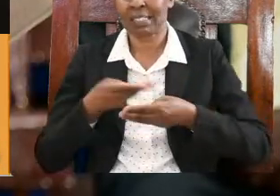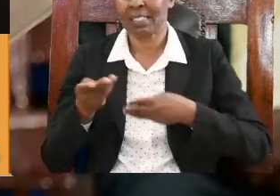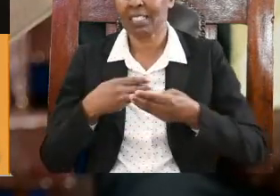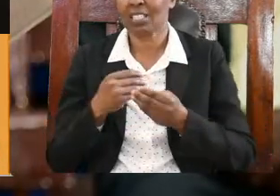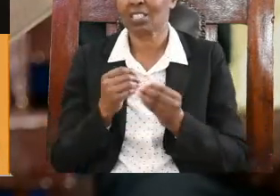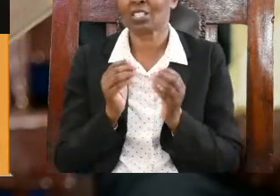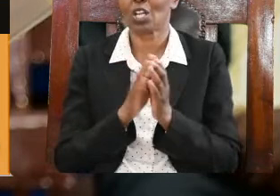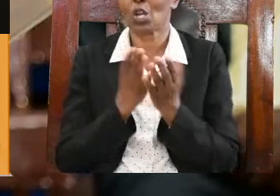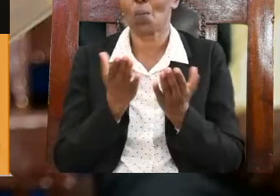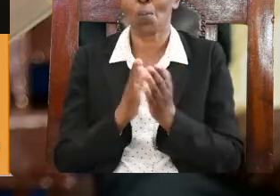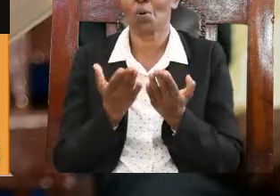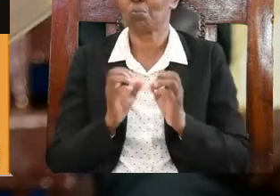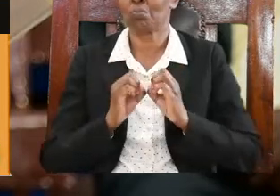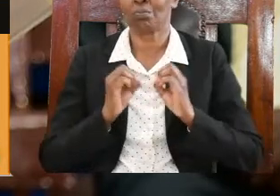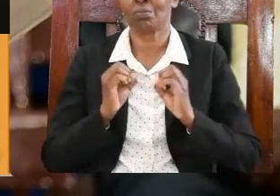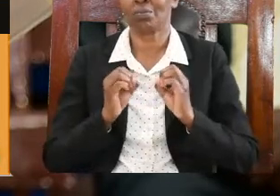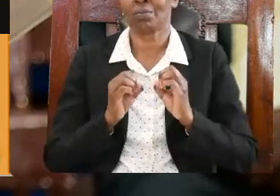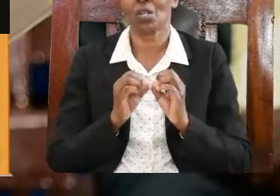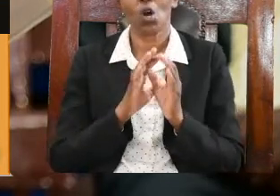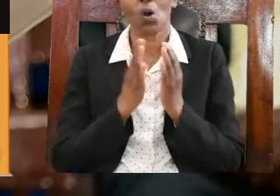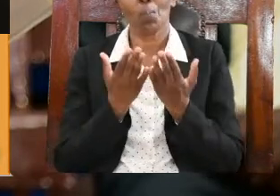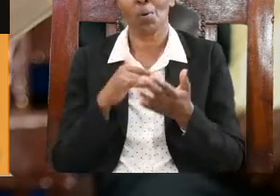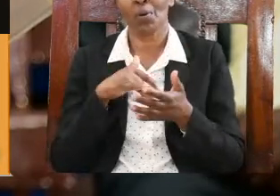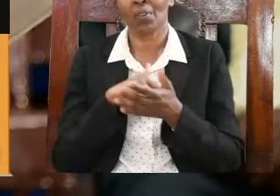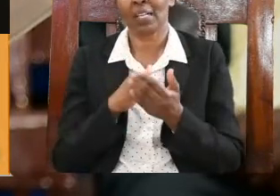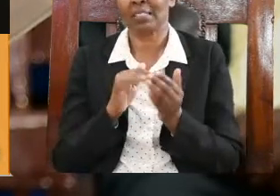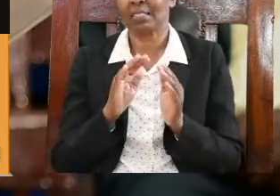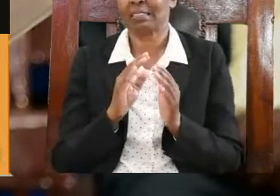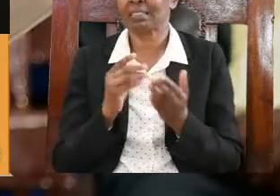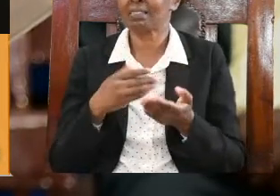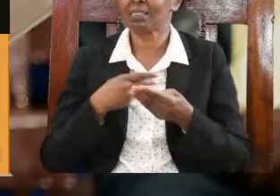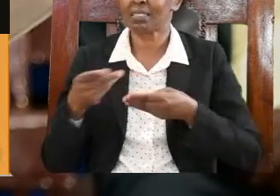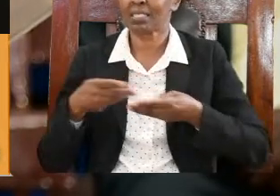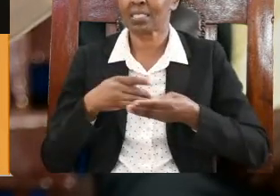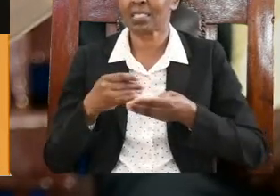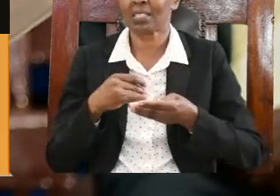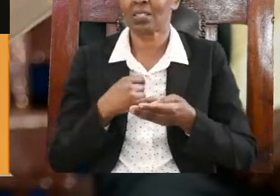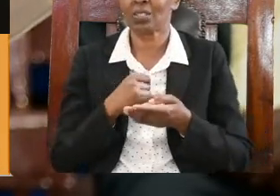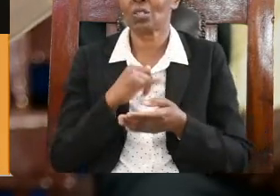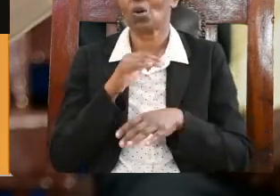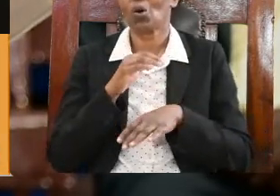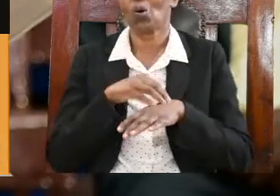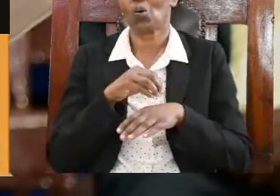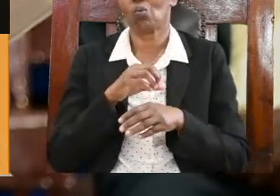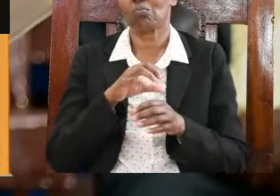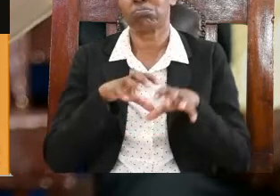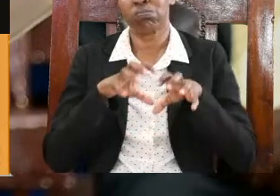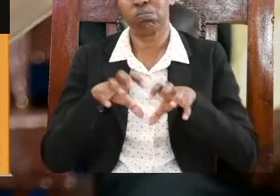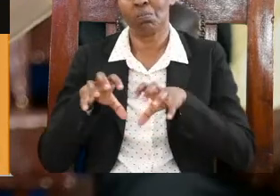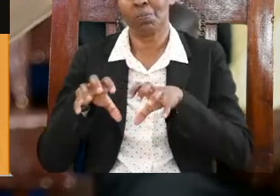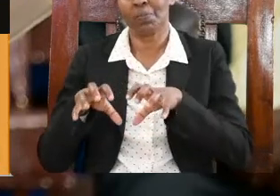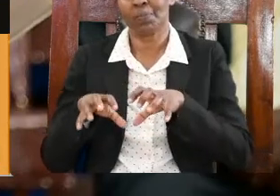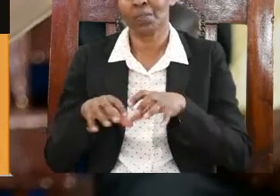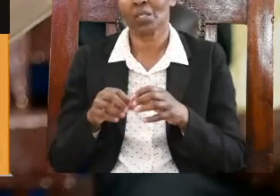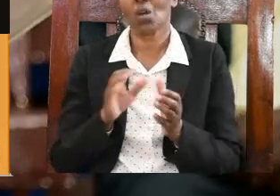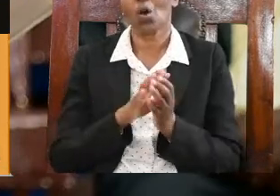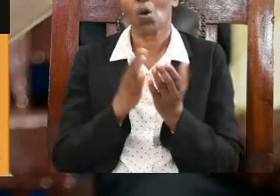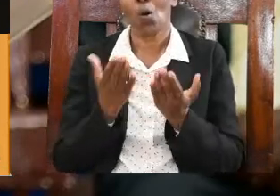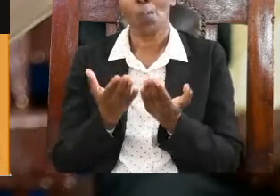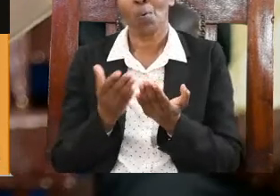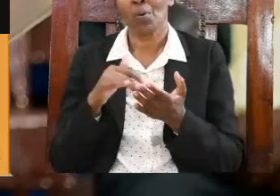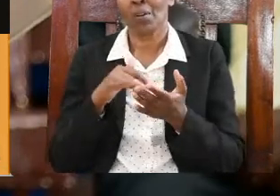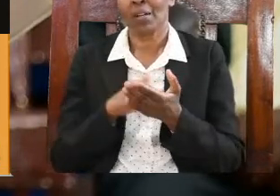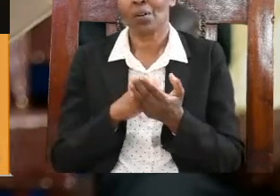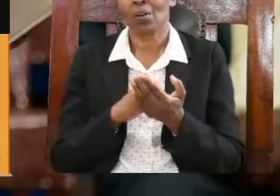kusoma, a book that sells on suffering, a book that, or